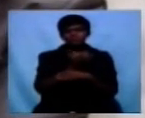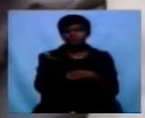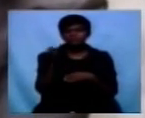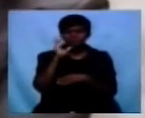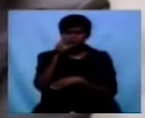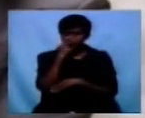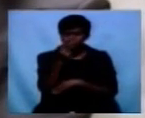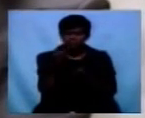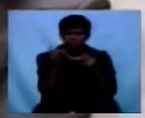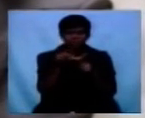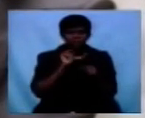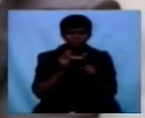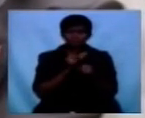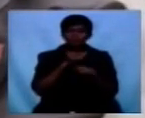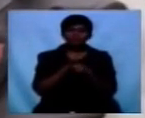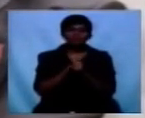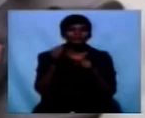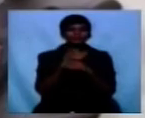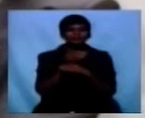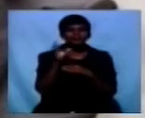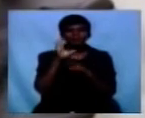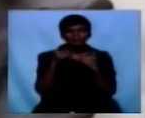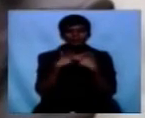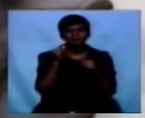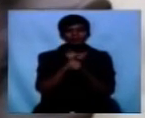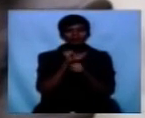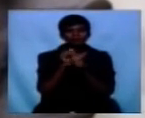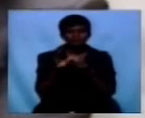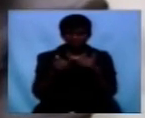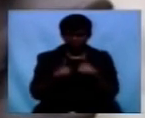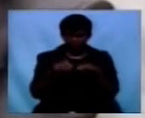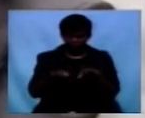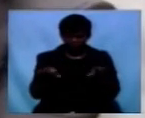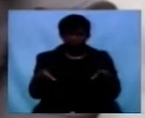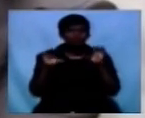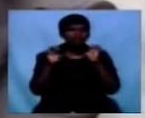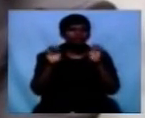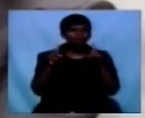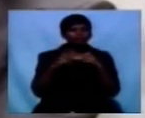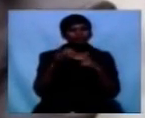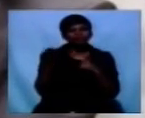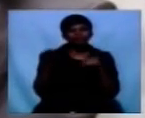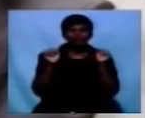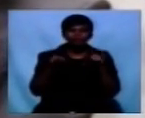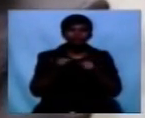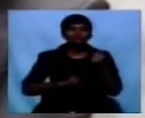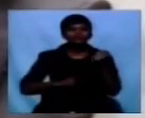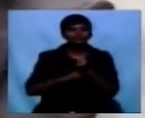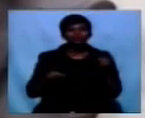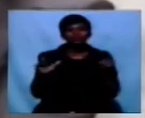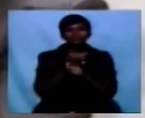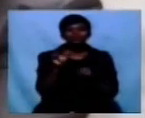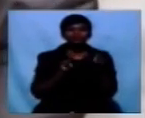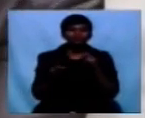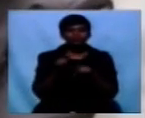at, when we set up business there, we are going to employ workers who have children. Do we have educational facilities that will be able to support our staff?